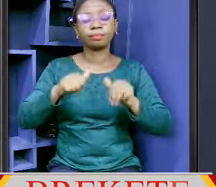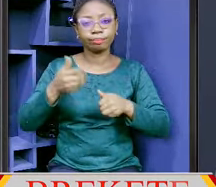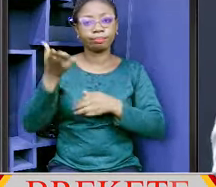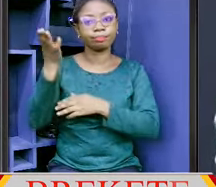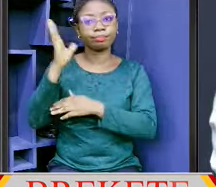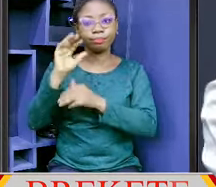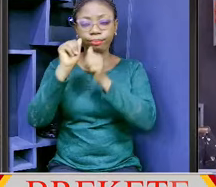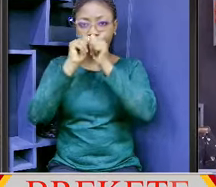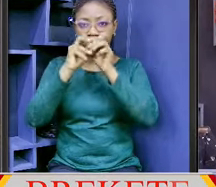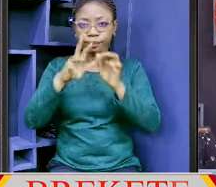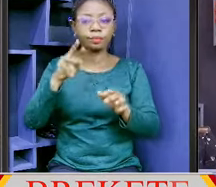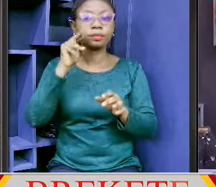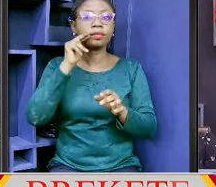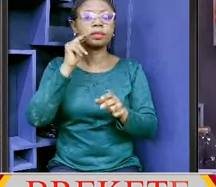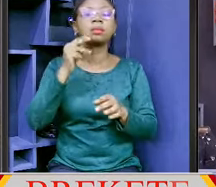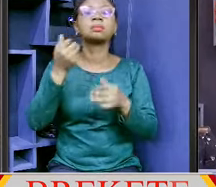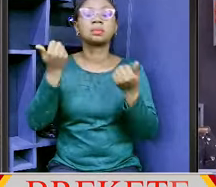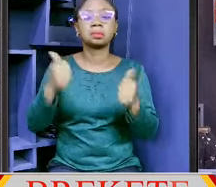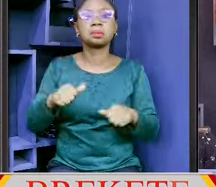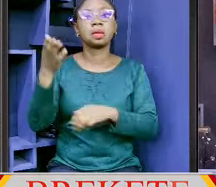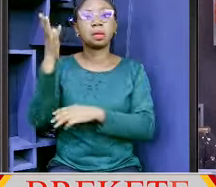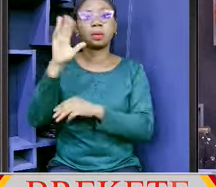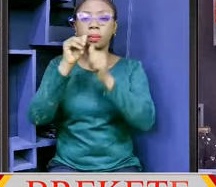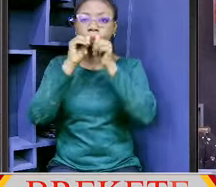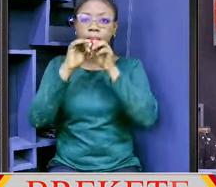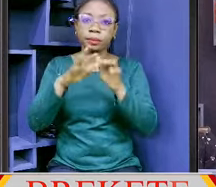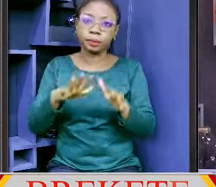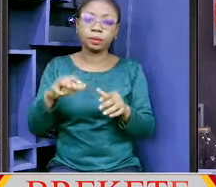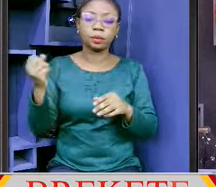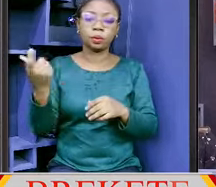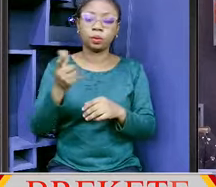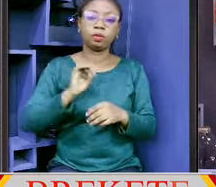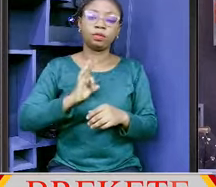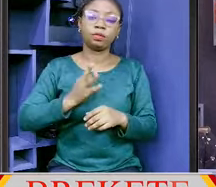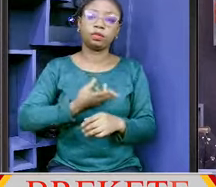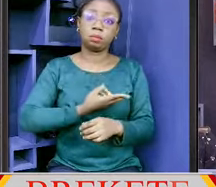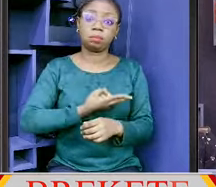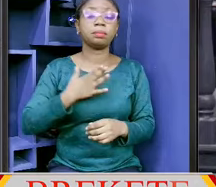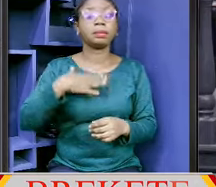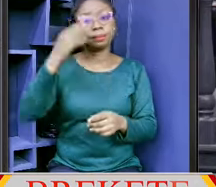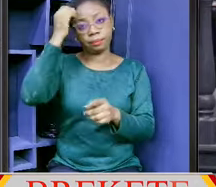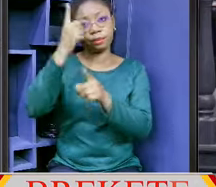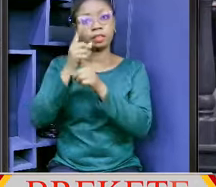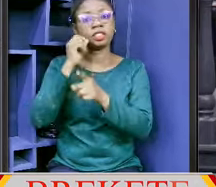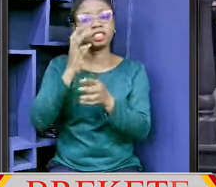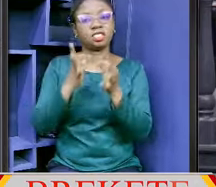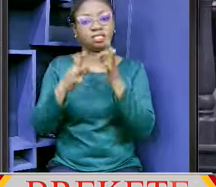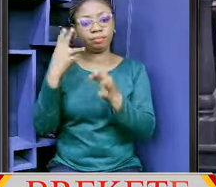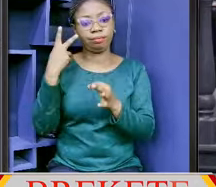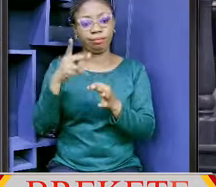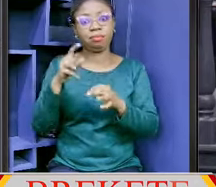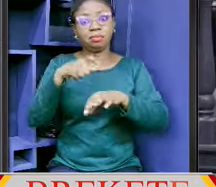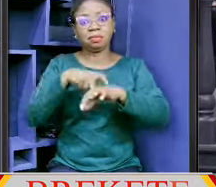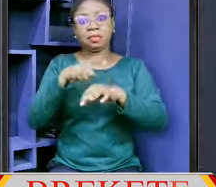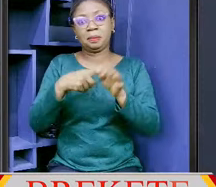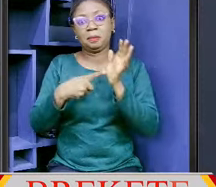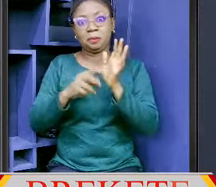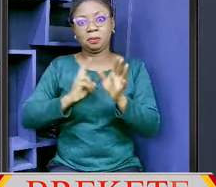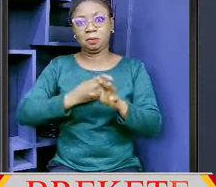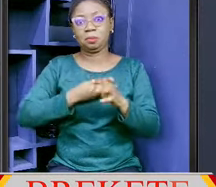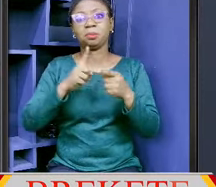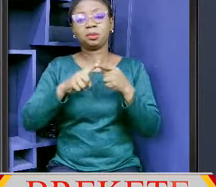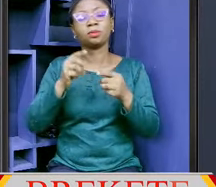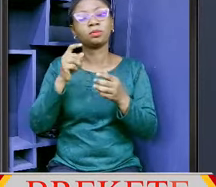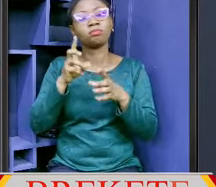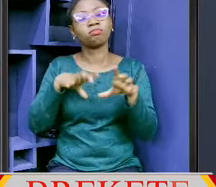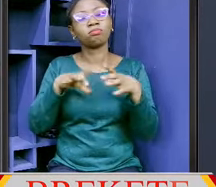Nigeria. Amen. May God bless all of us. Amen. My brothers, my sisters, if you look at an assisted time, then they give a signal to do it in